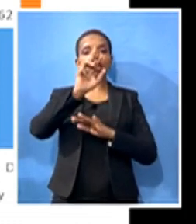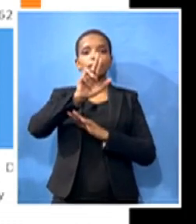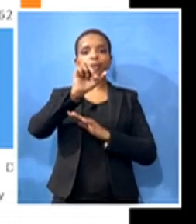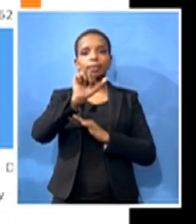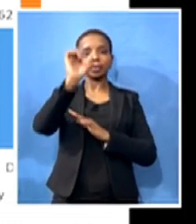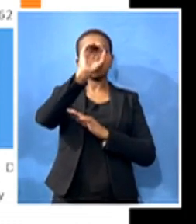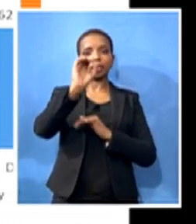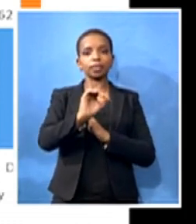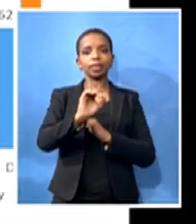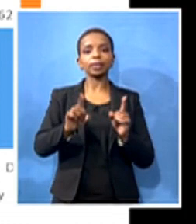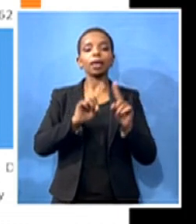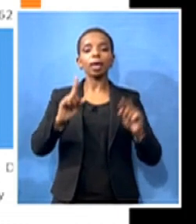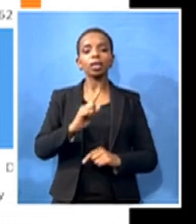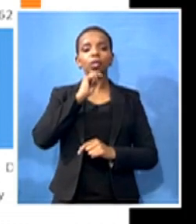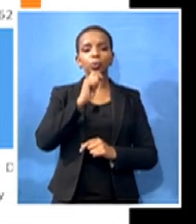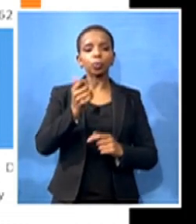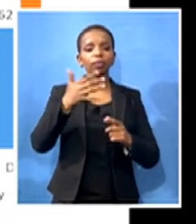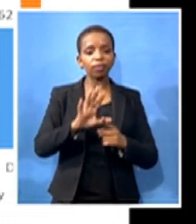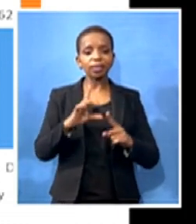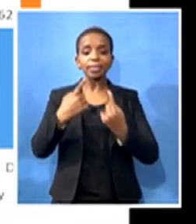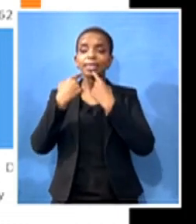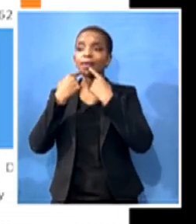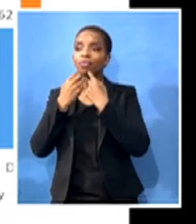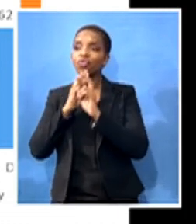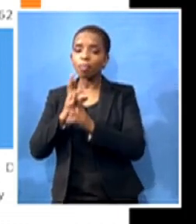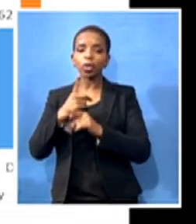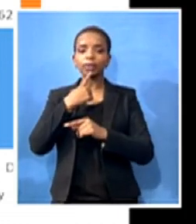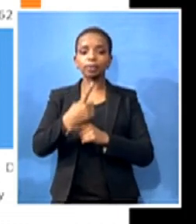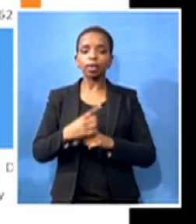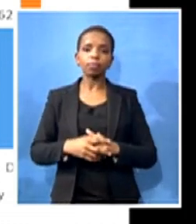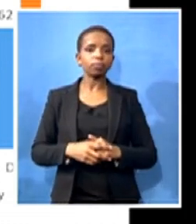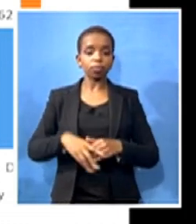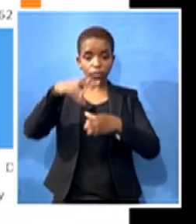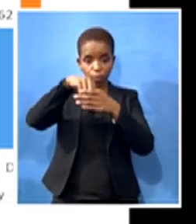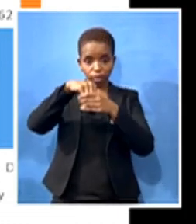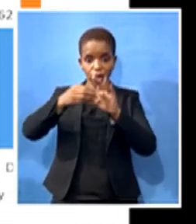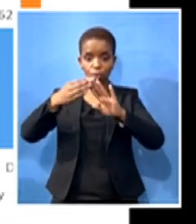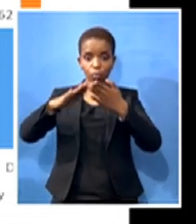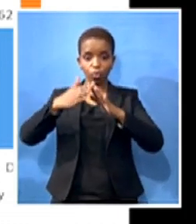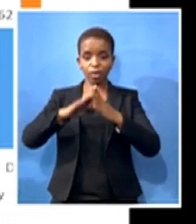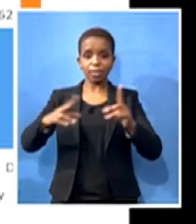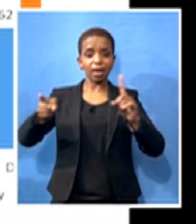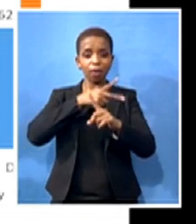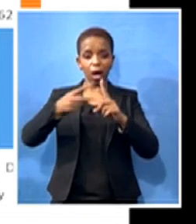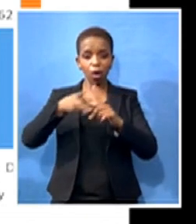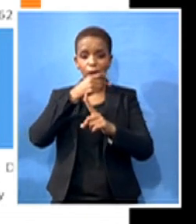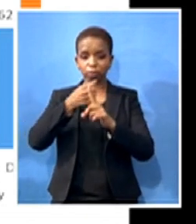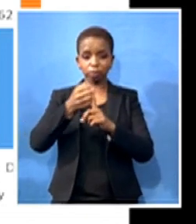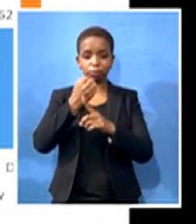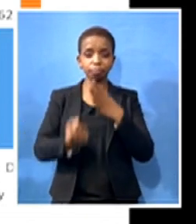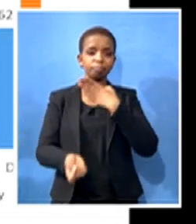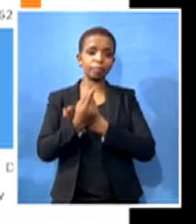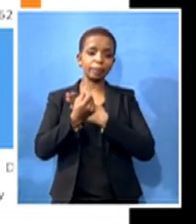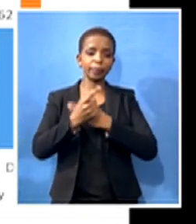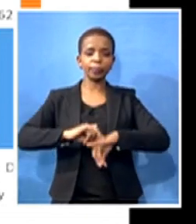reports of violence within communities. And again, what's interesting is that people in informal